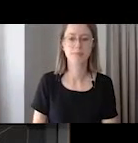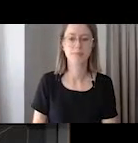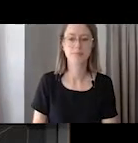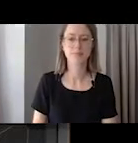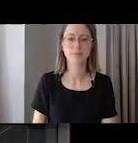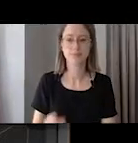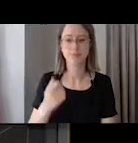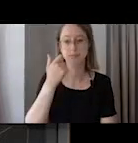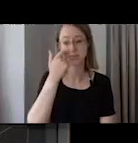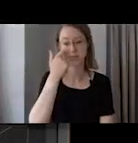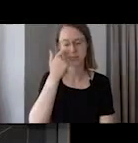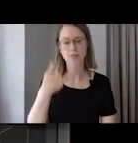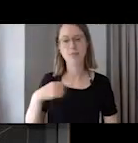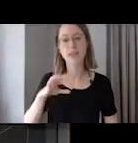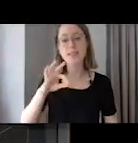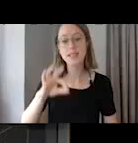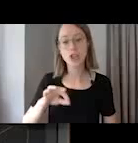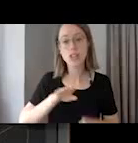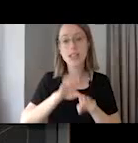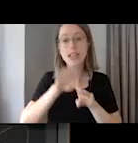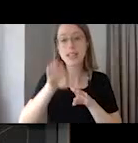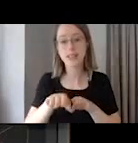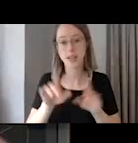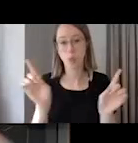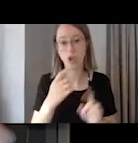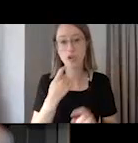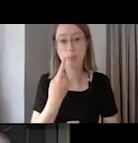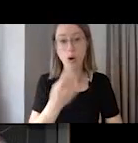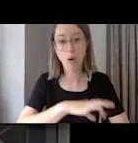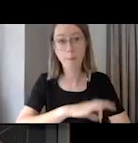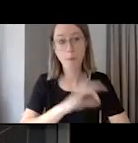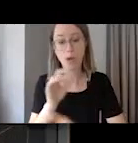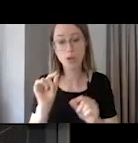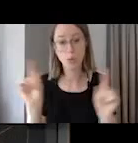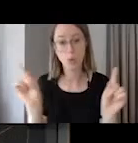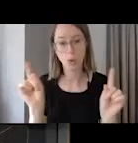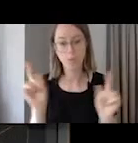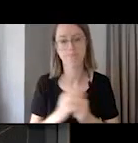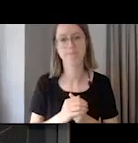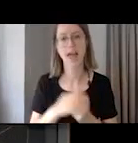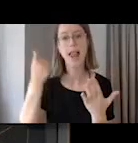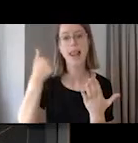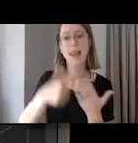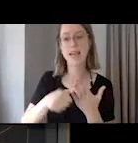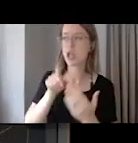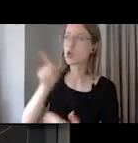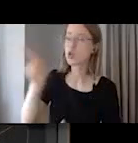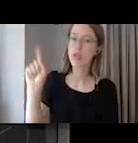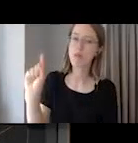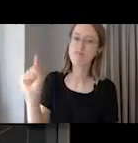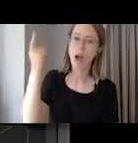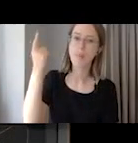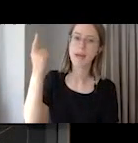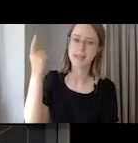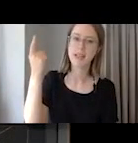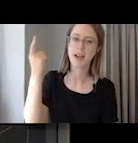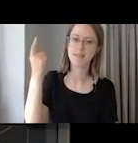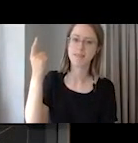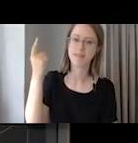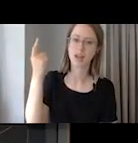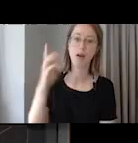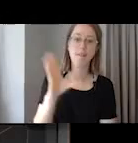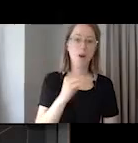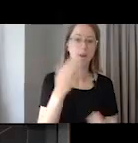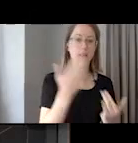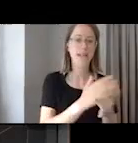I suggest is your next step tomorrow morning is a letter to the Prime Minister of New Zealand from the